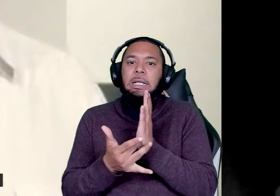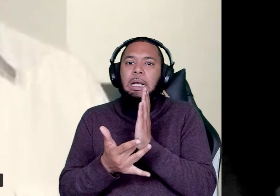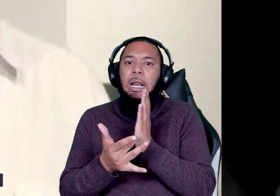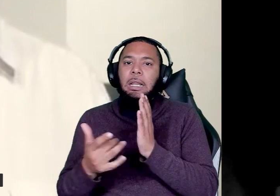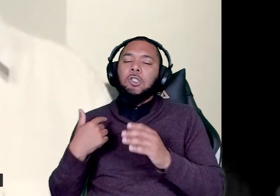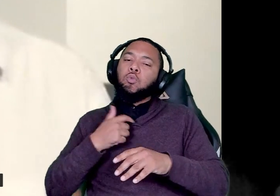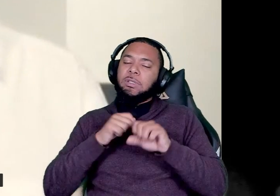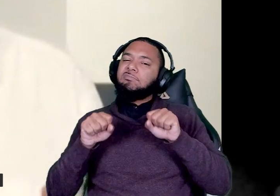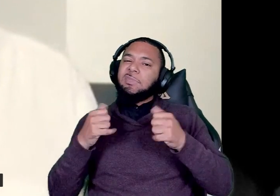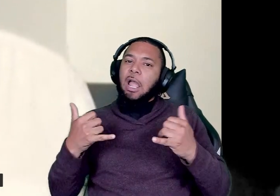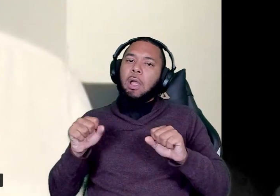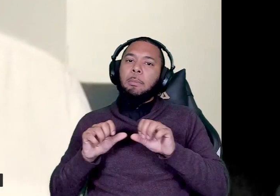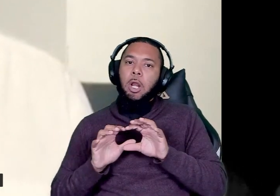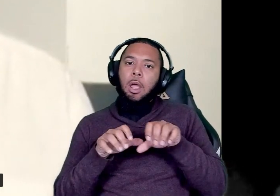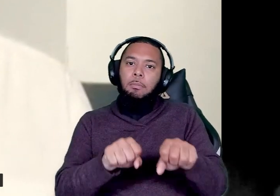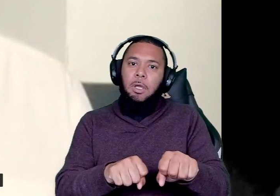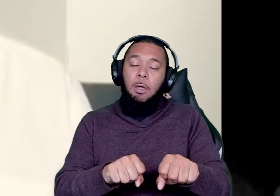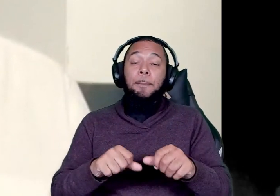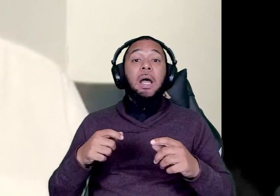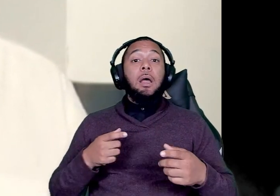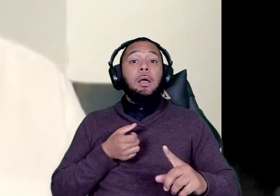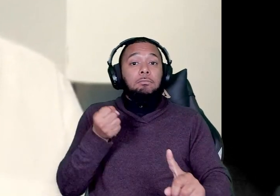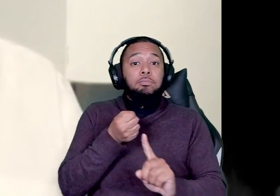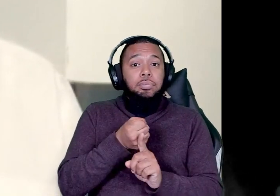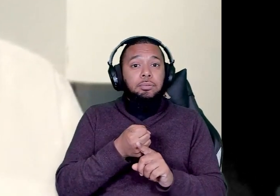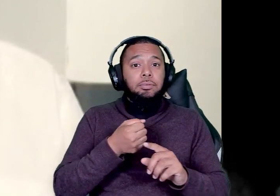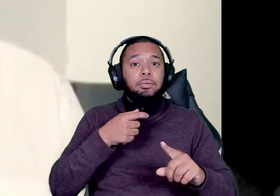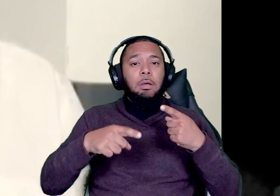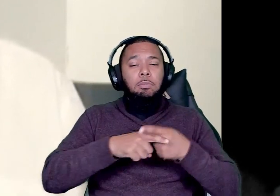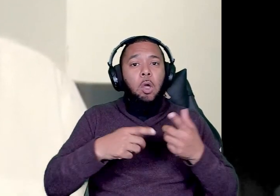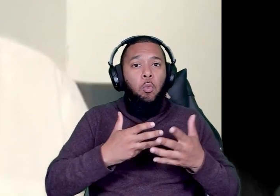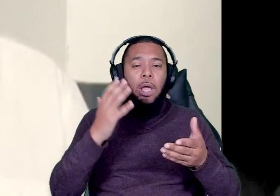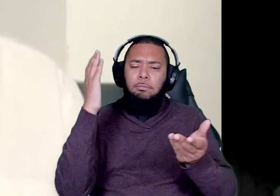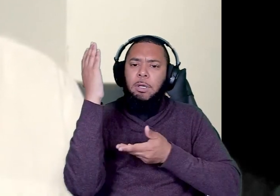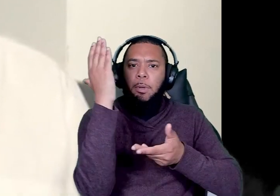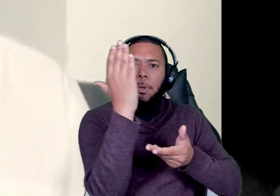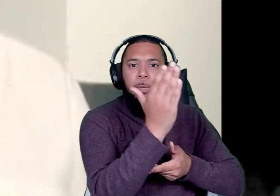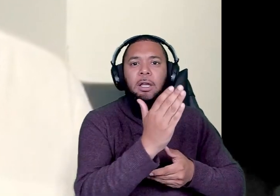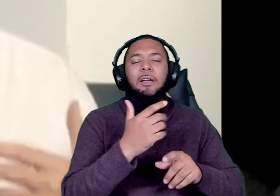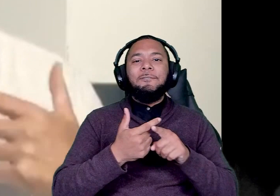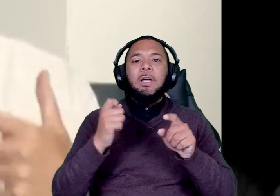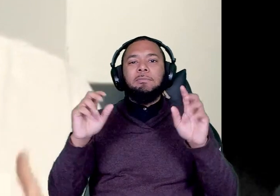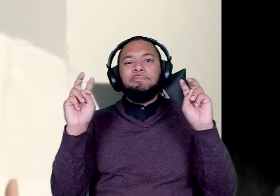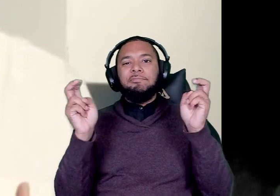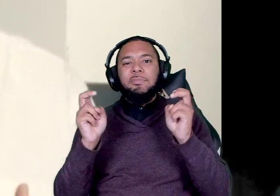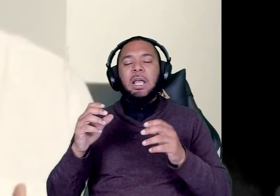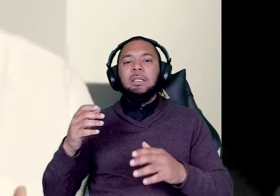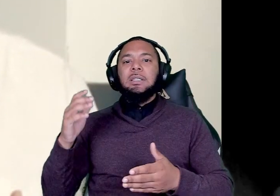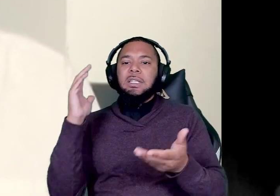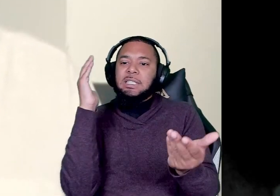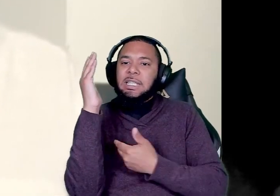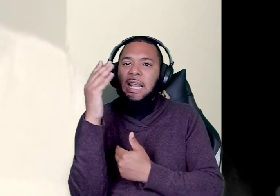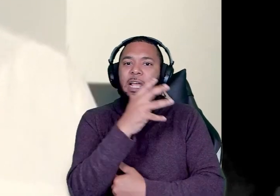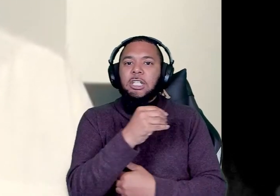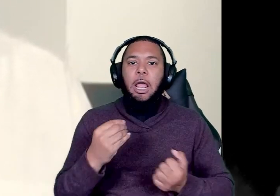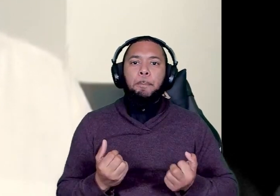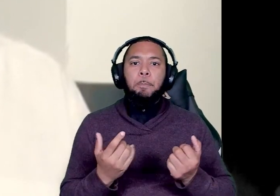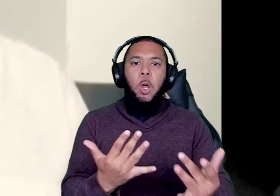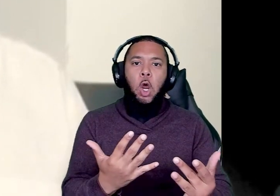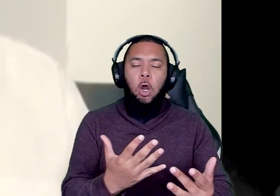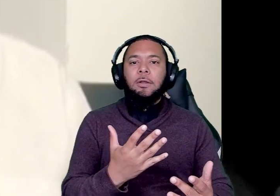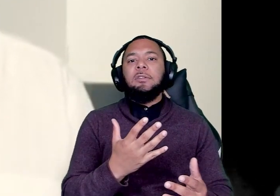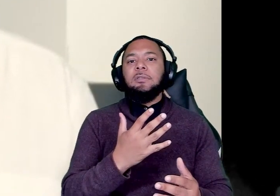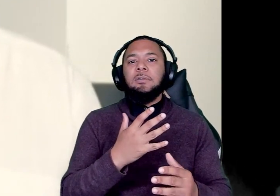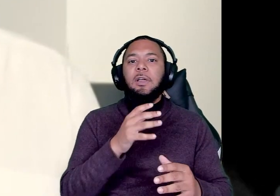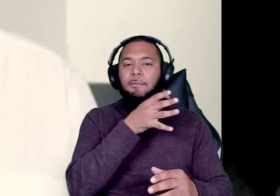has been deforestation due to things like slash and burn farming, the building of cities. The bigger